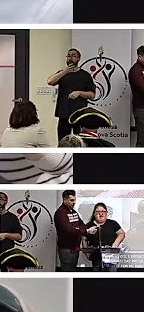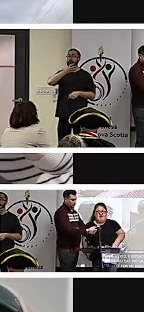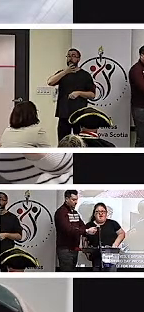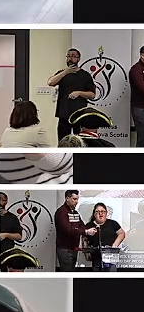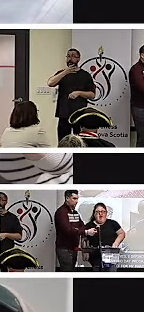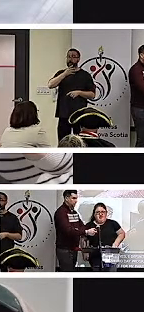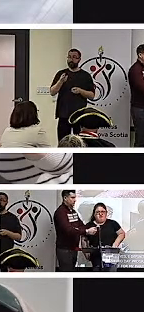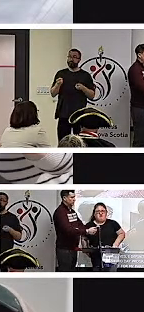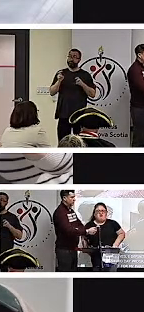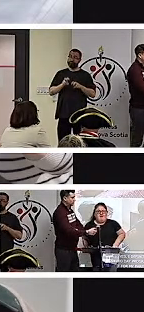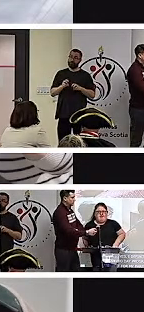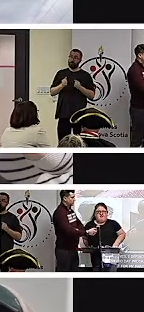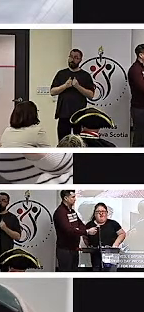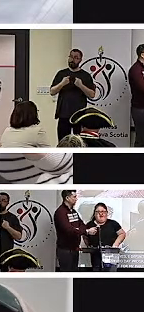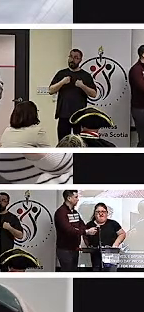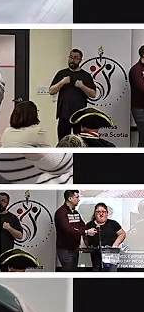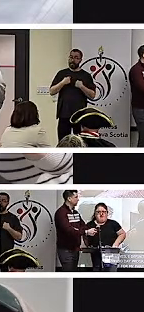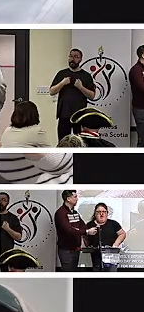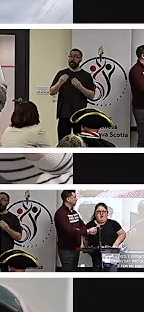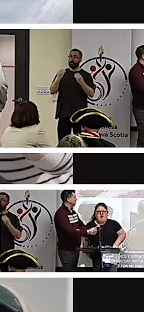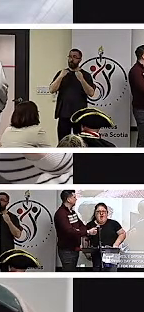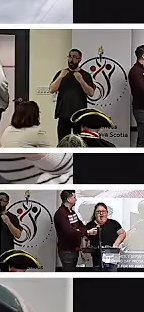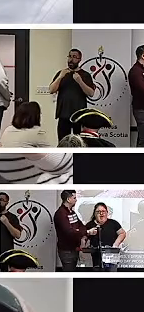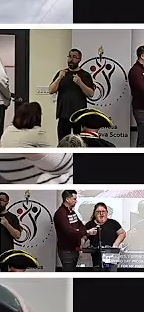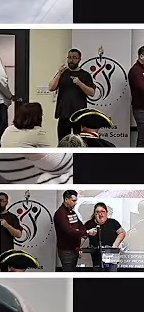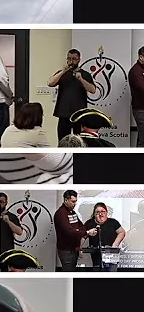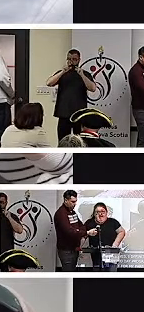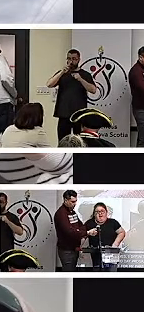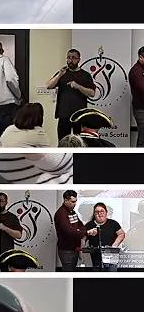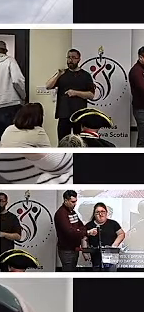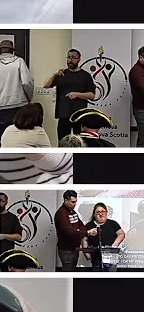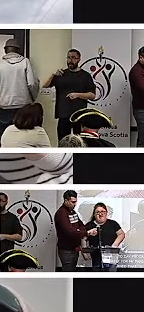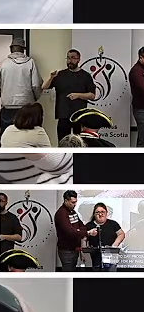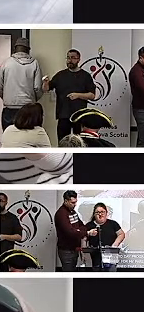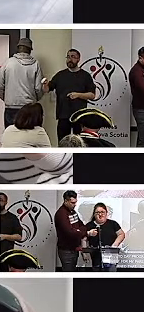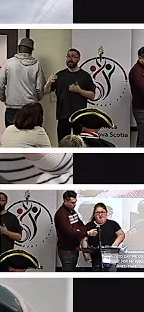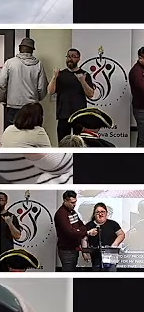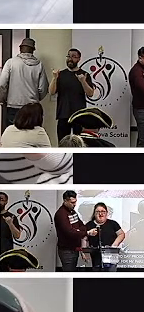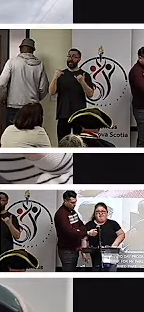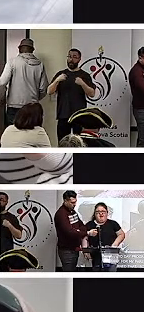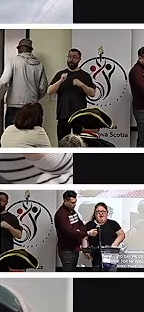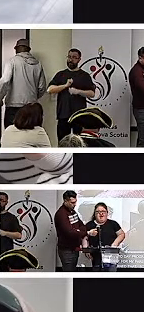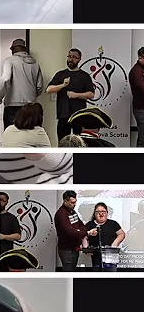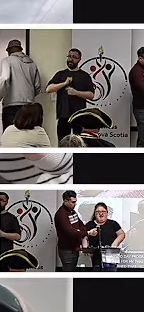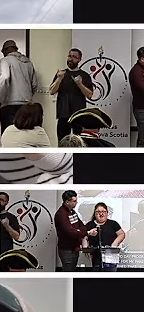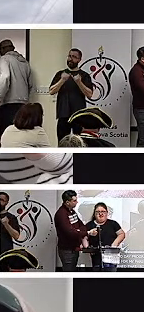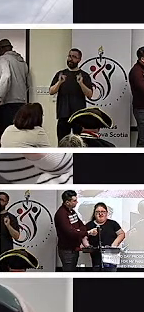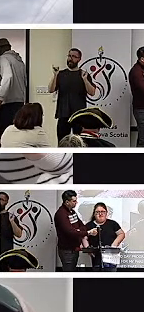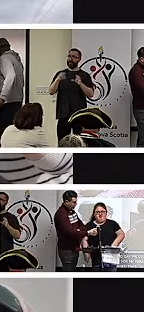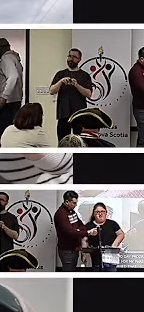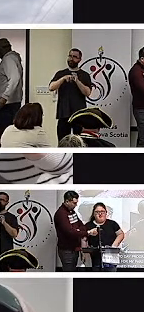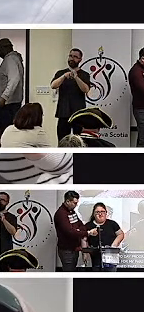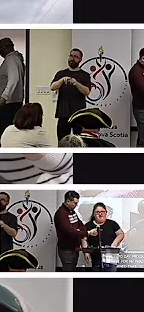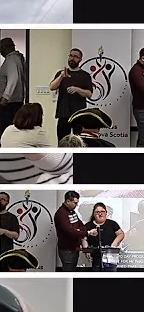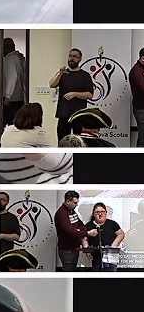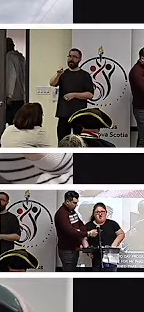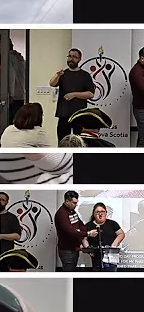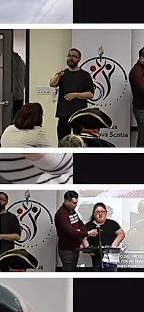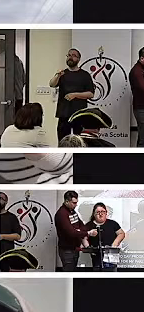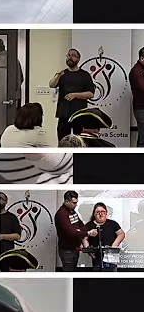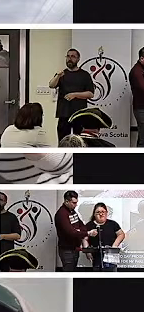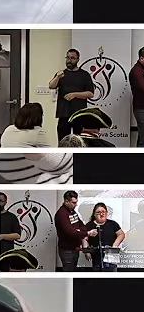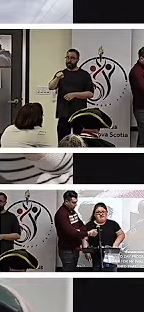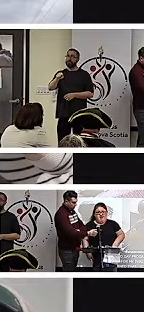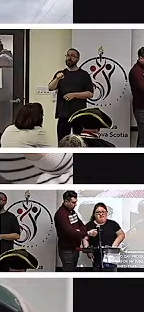taught me how to use Google Maps to figure it out. And now I'm able to take the bus. So I take the Metro Transit bus